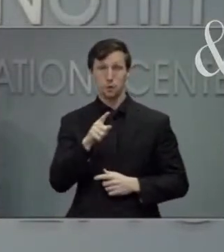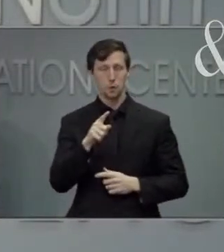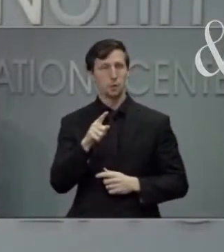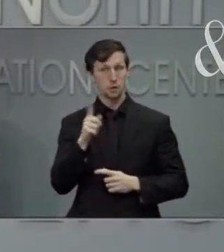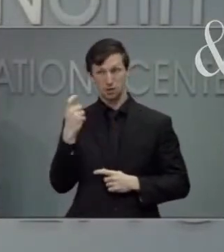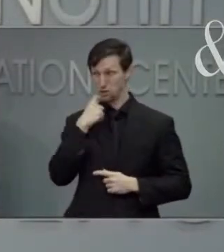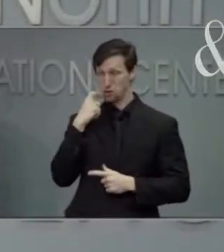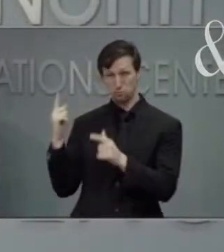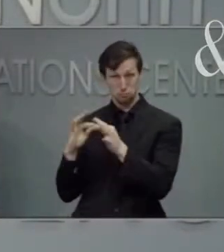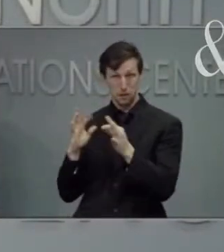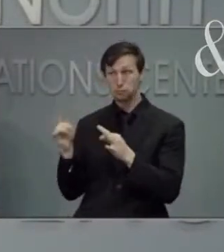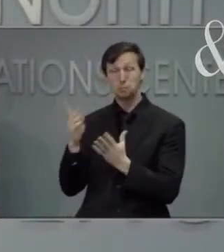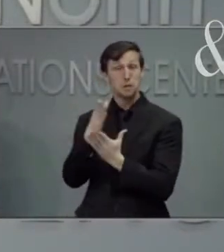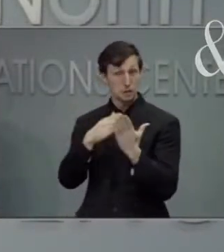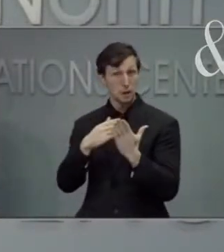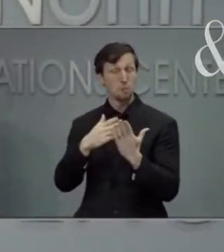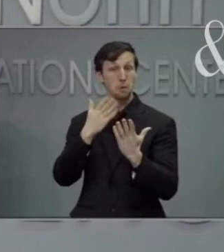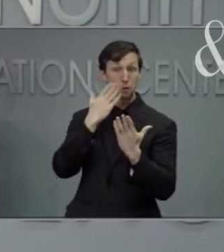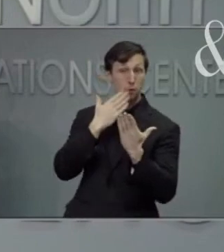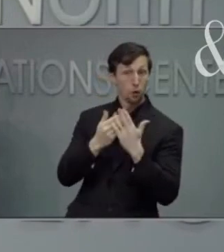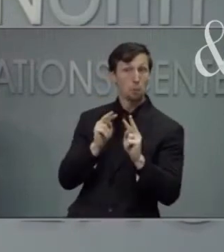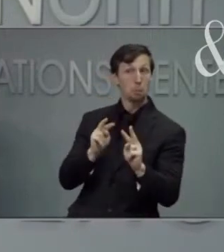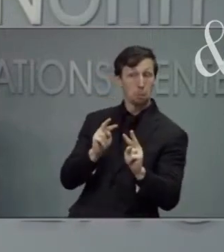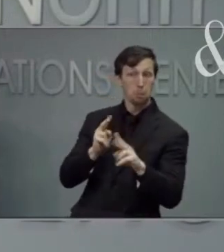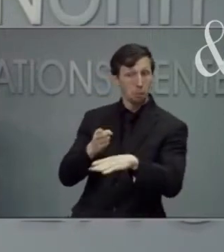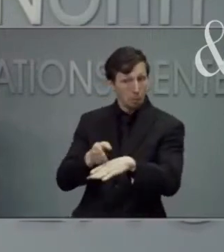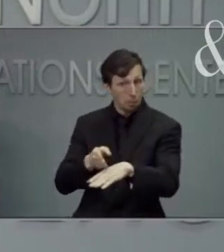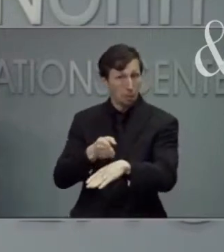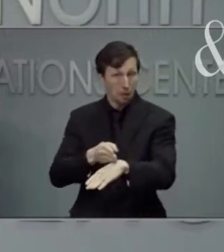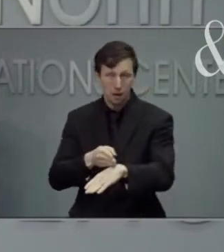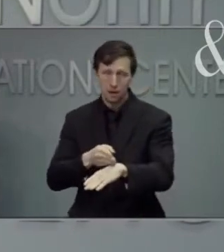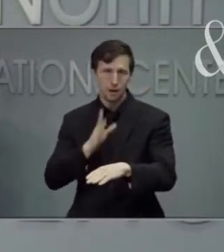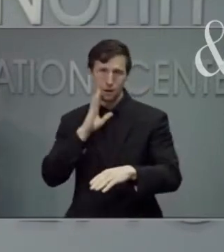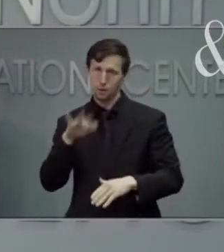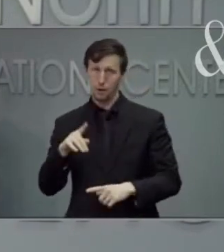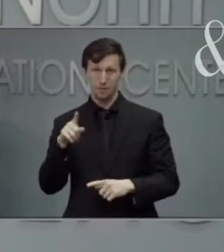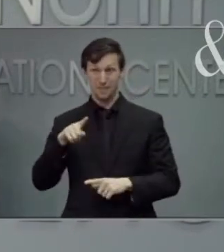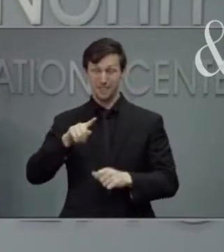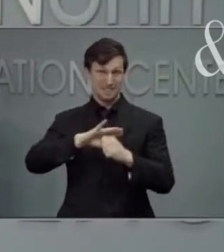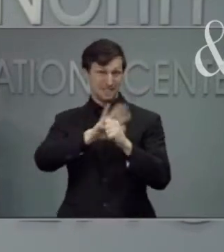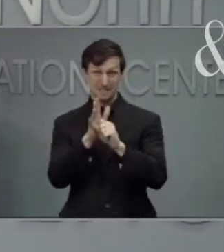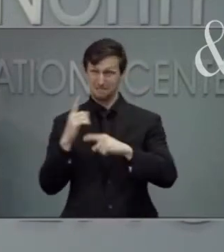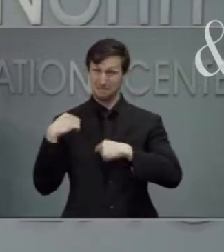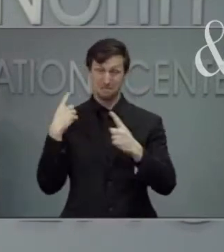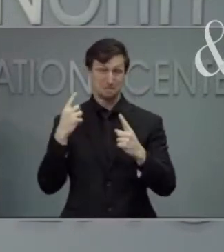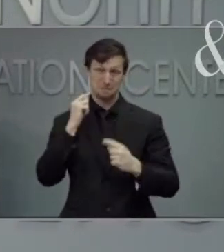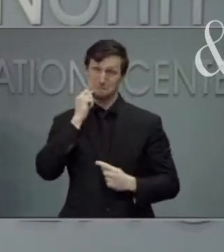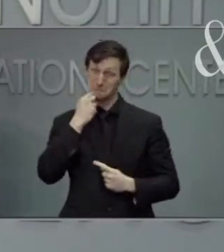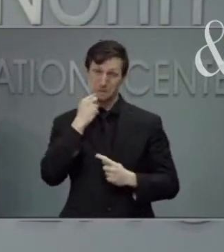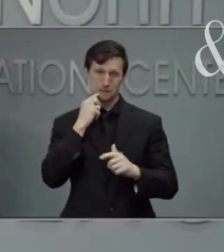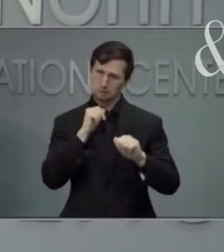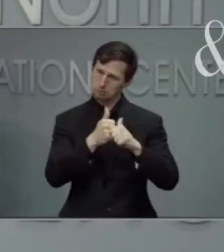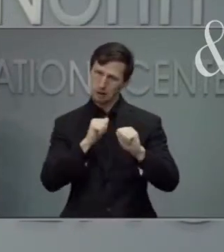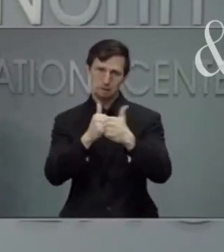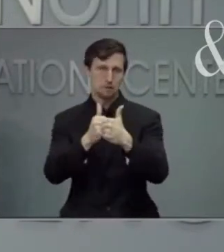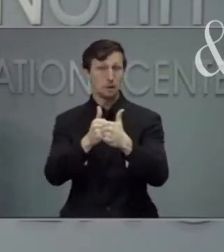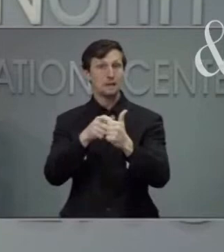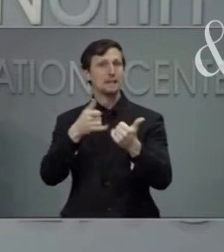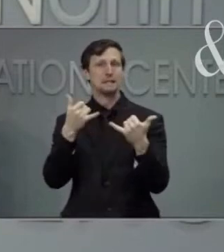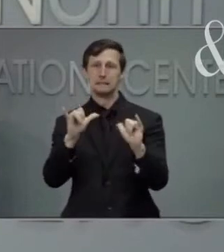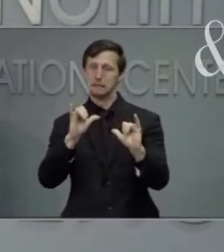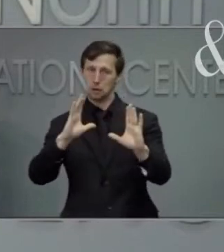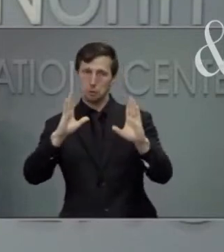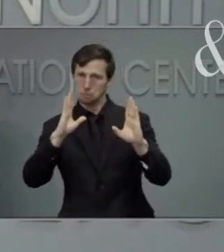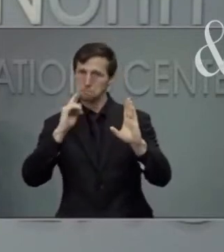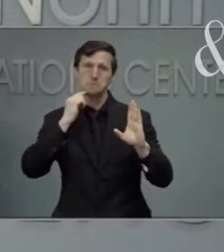encouraging signs, but we know this pandemic has tested us and we must remain vigilant. But I'm optimistic about